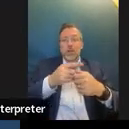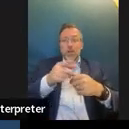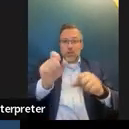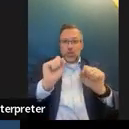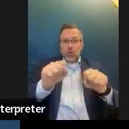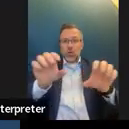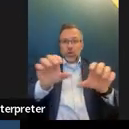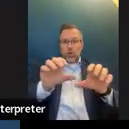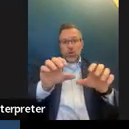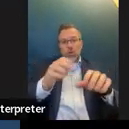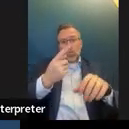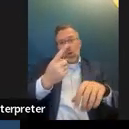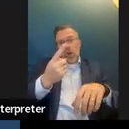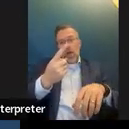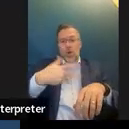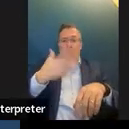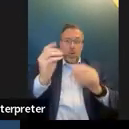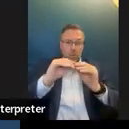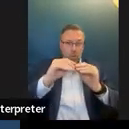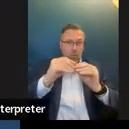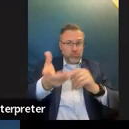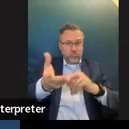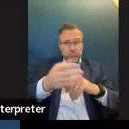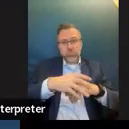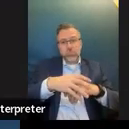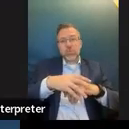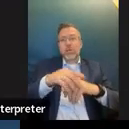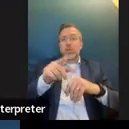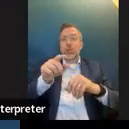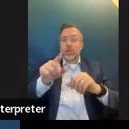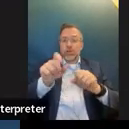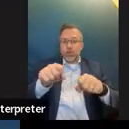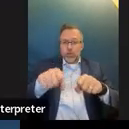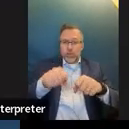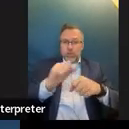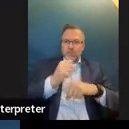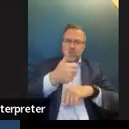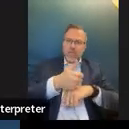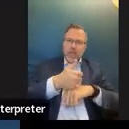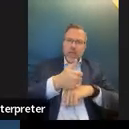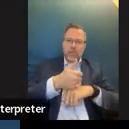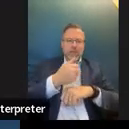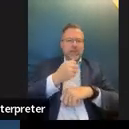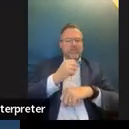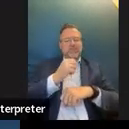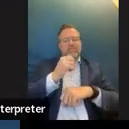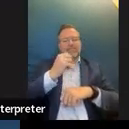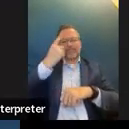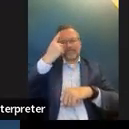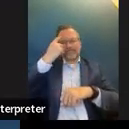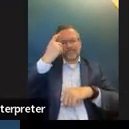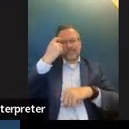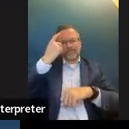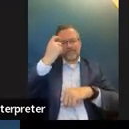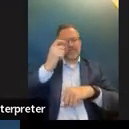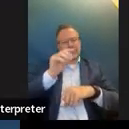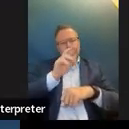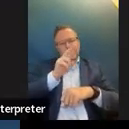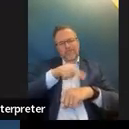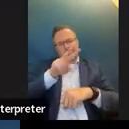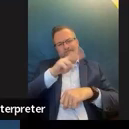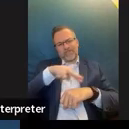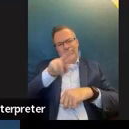of these things, and there's other things too. You can form a hypothesis based on your knowledge of the child and your